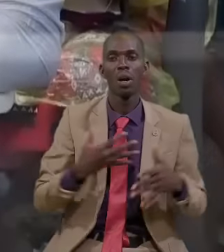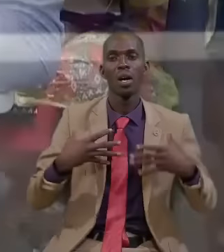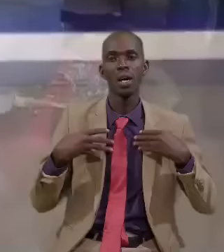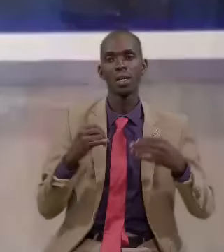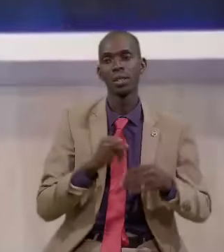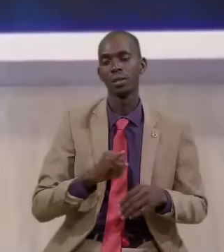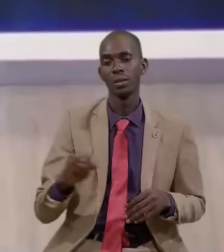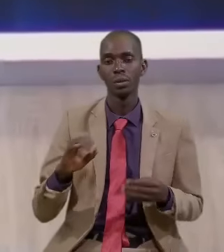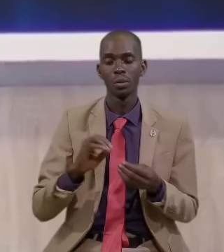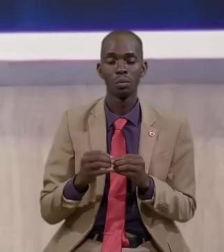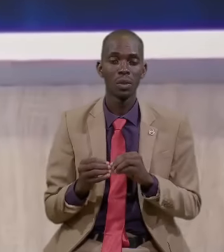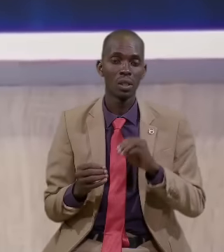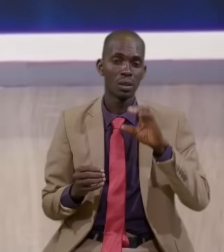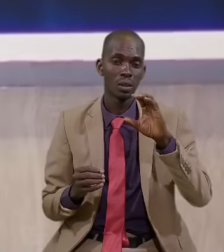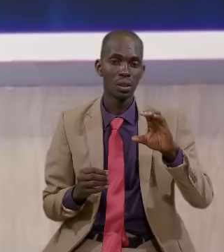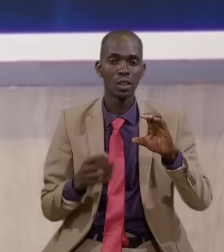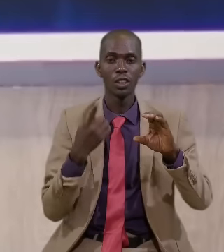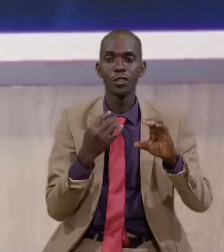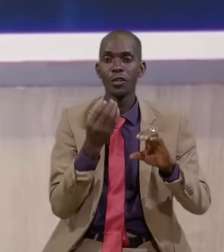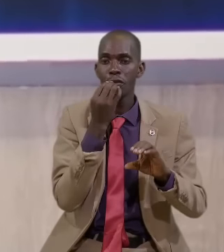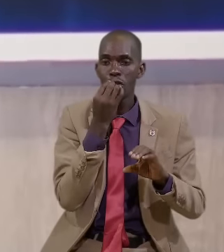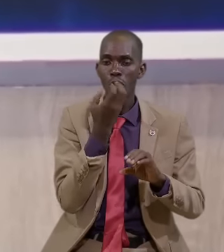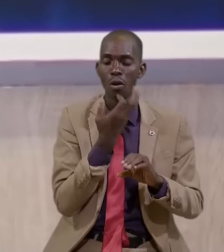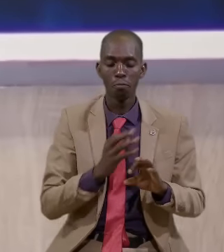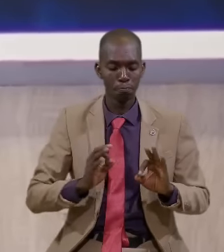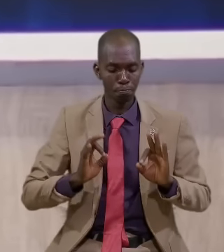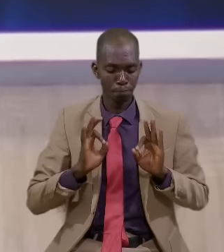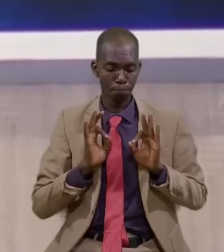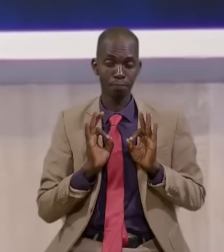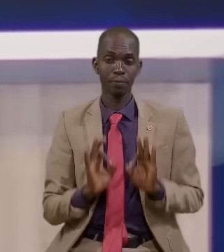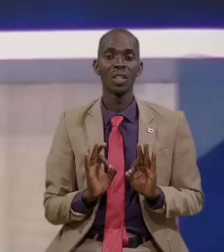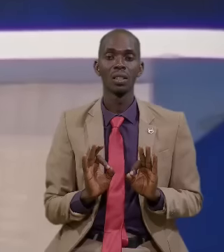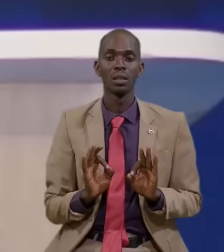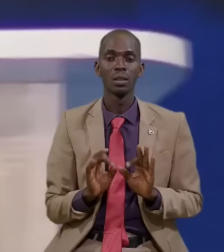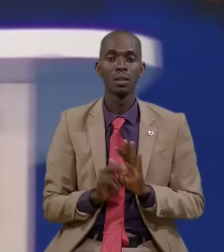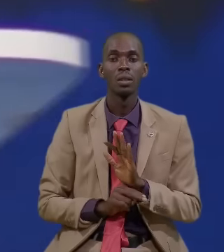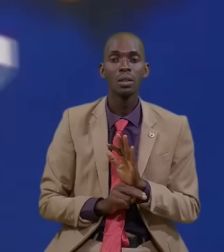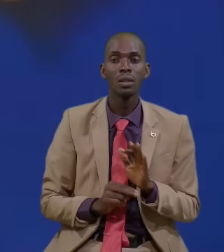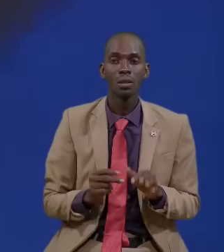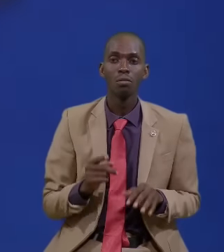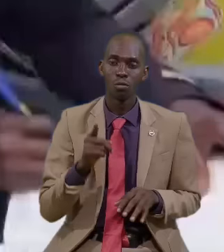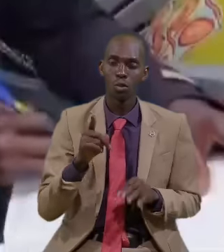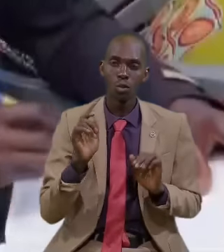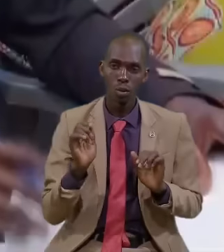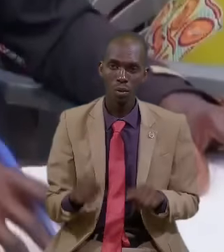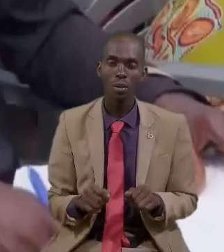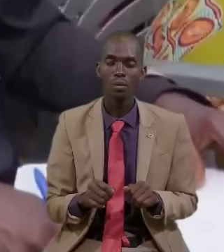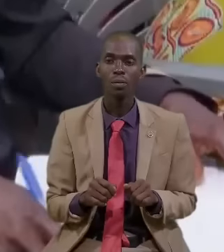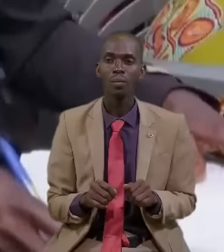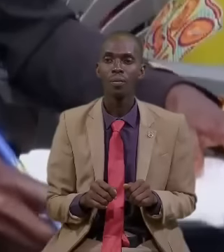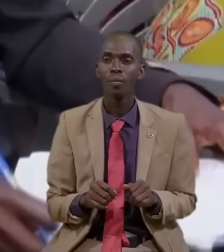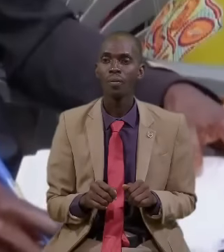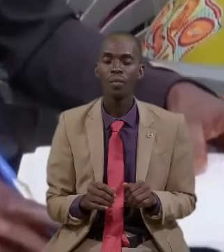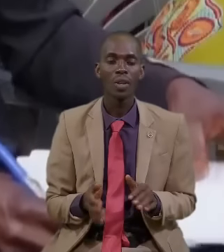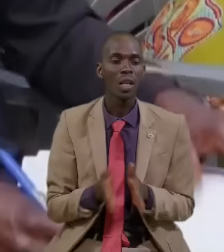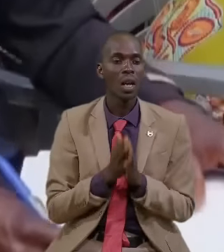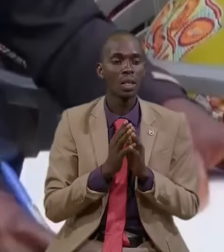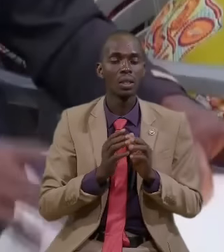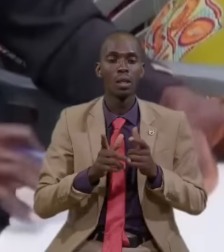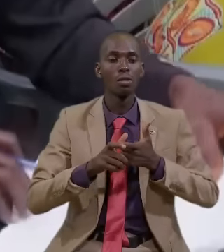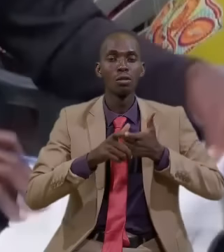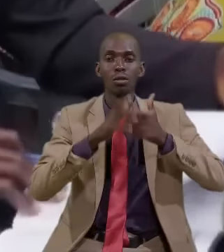food of fitness. Fitness. You know, you can ask any athlete what kind of food they